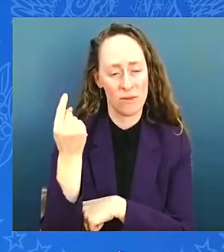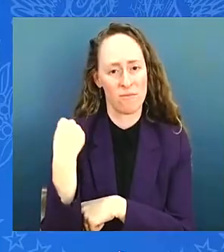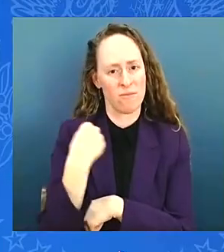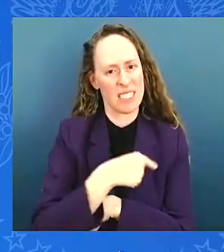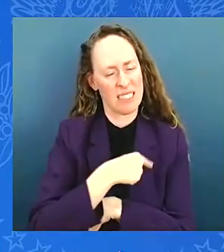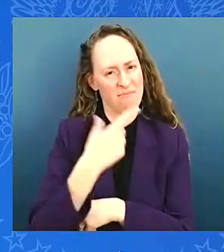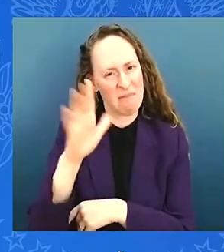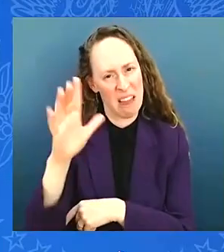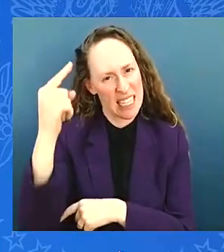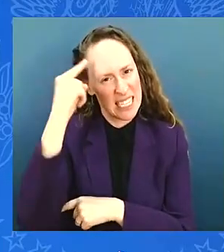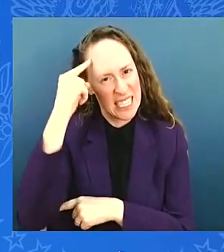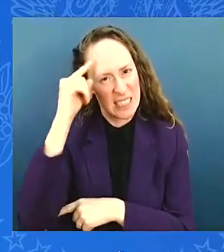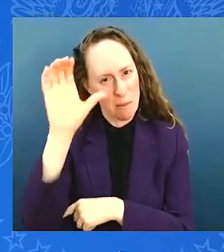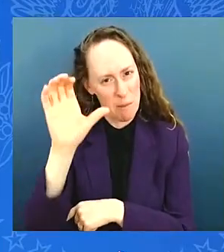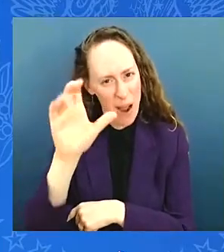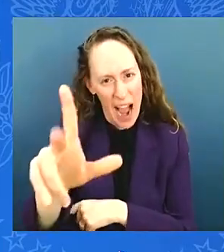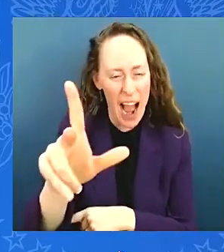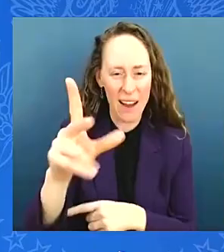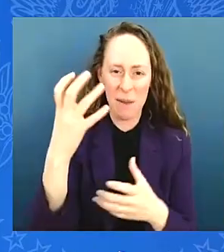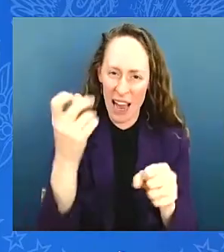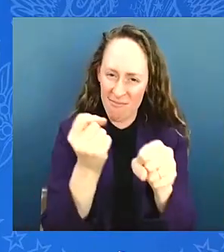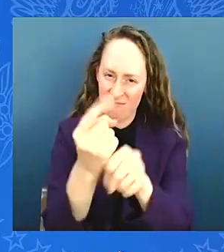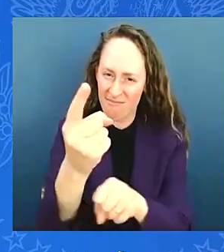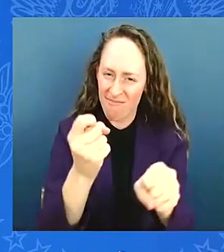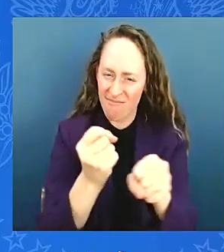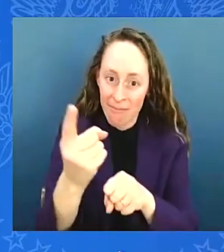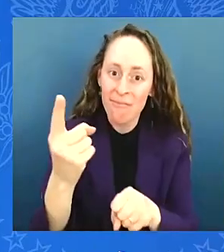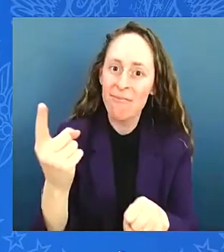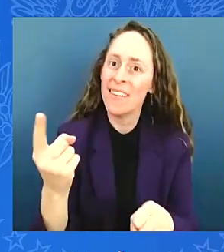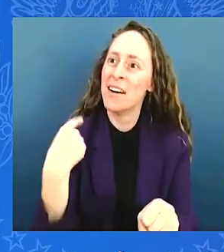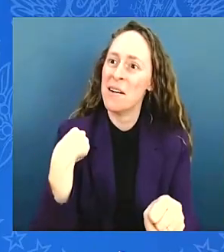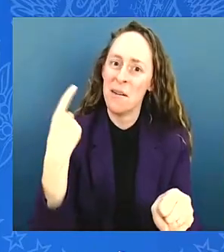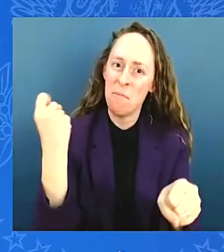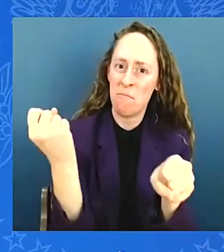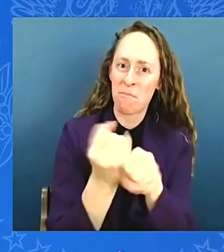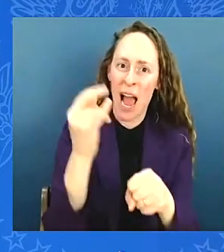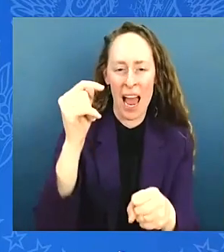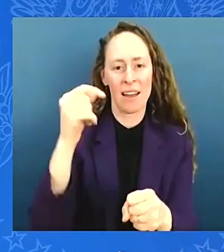here we are again as back-to-back champs, right back here. So.